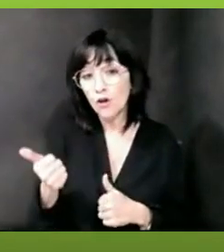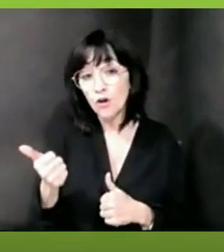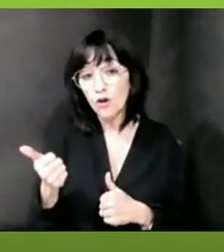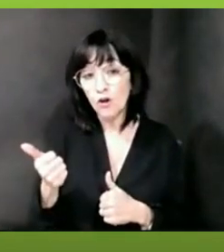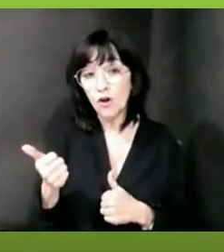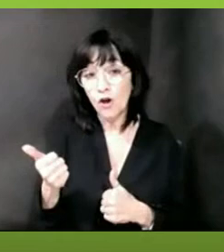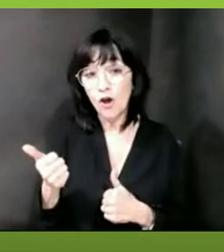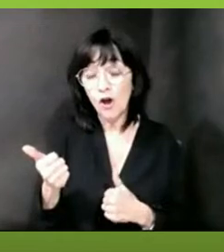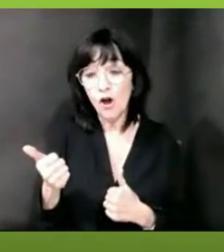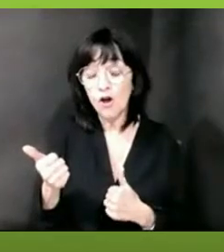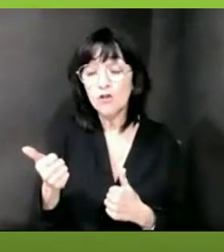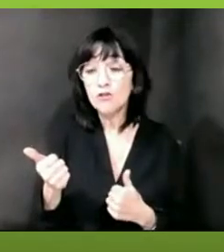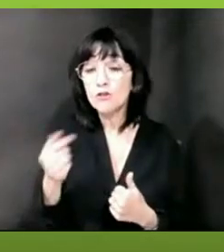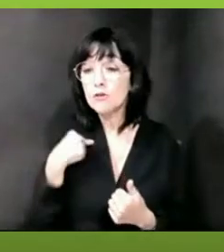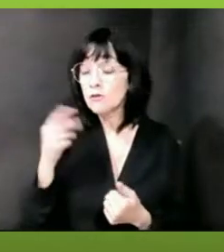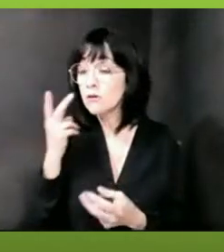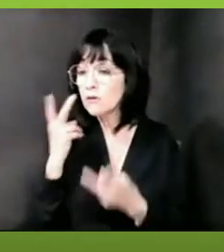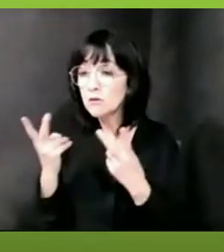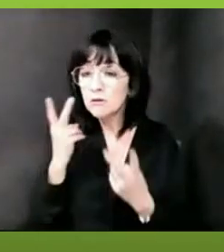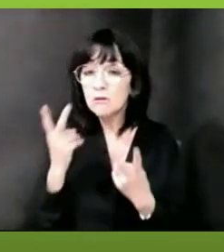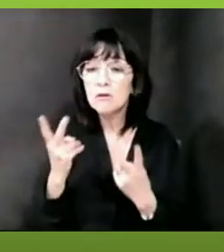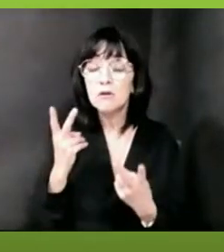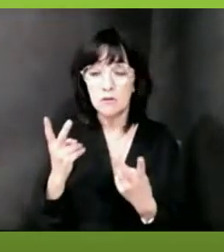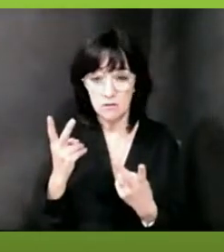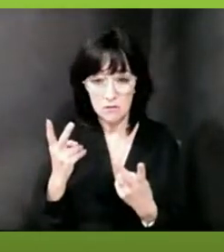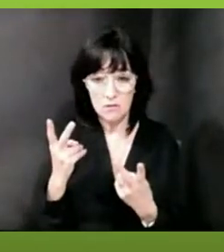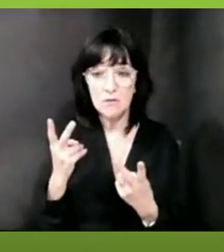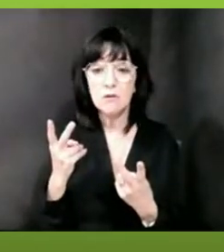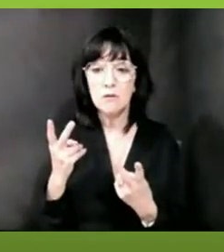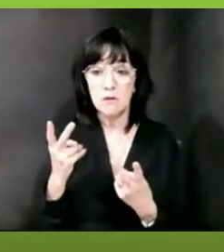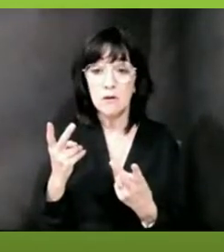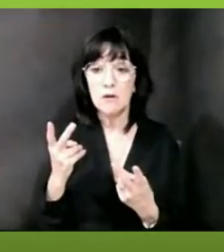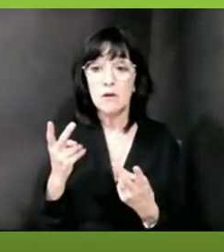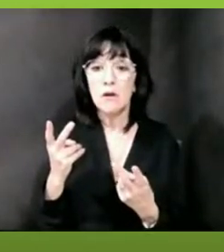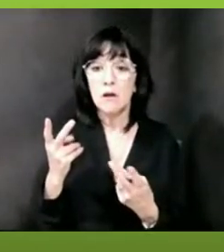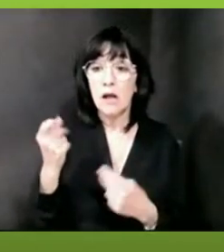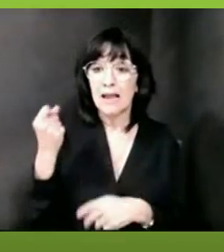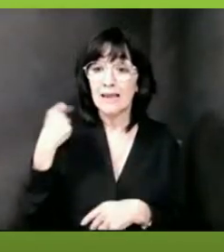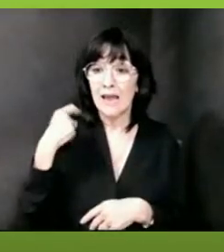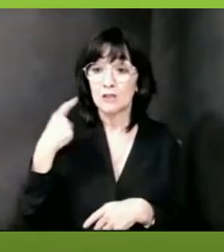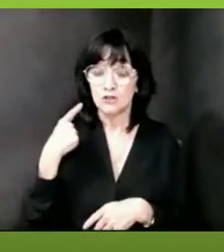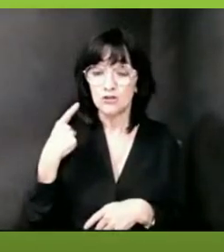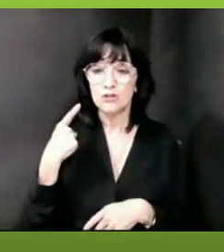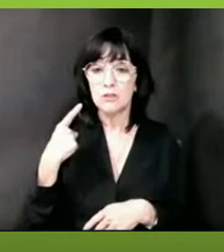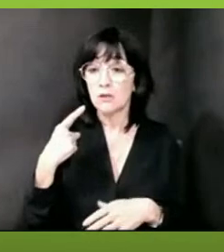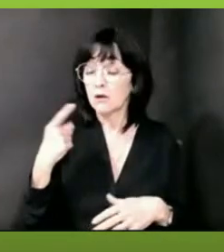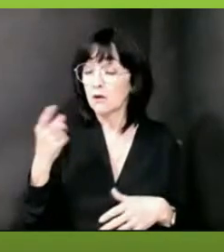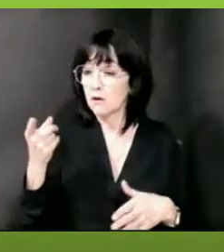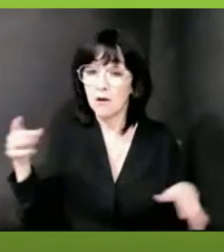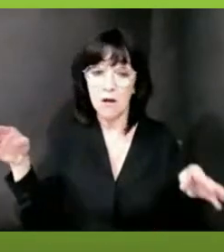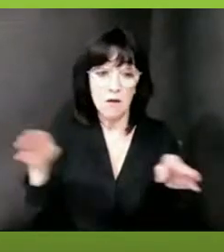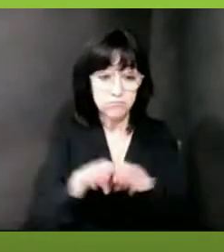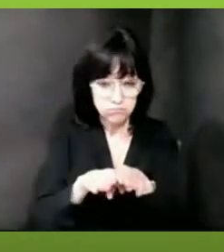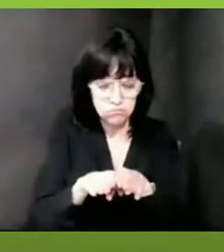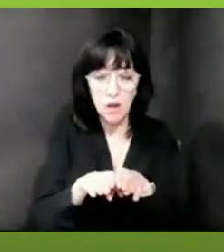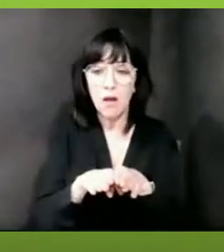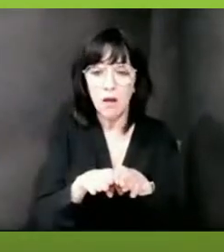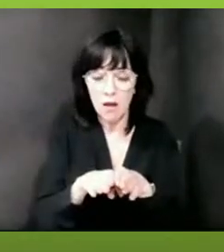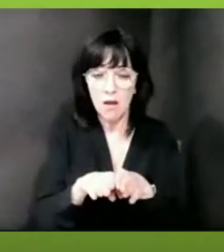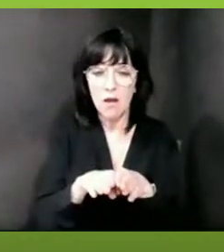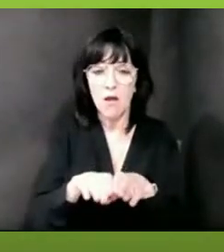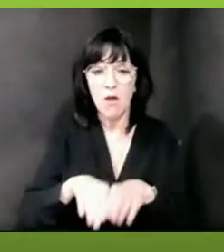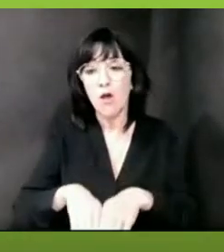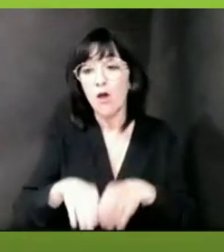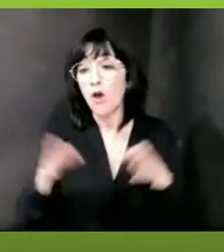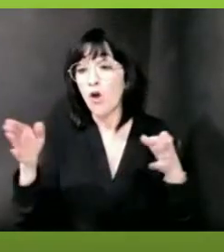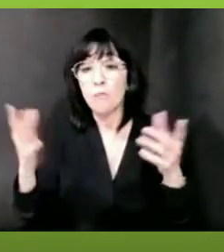other needs that we saw when everything went virtual, especially school, is our families, it's a different way of